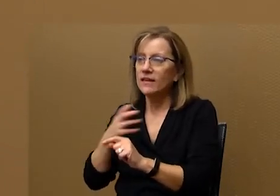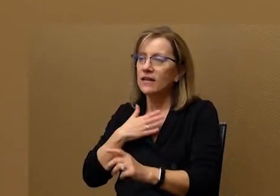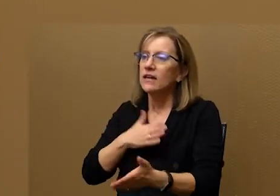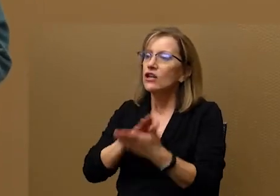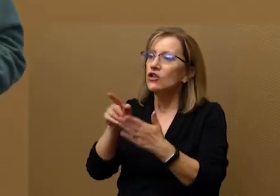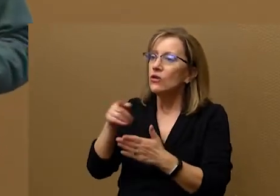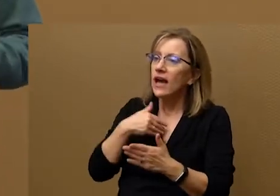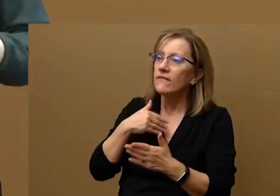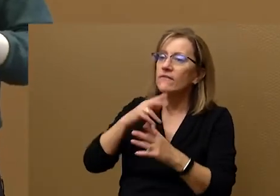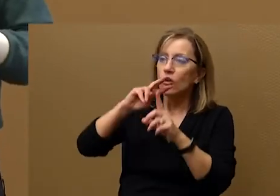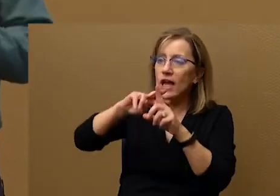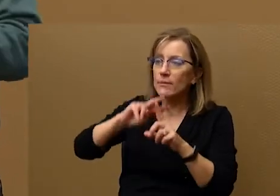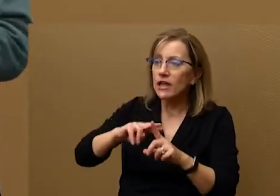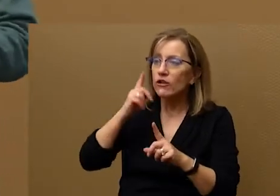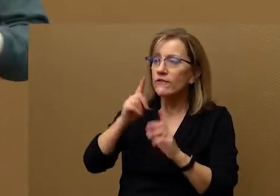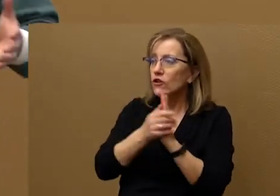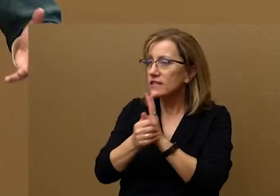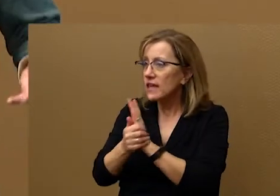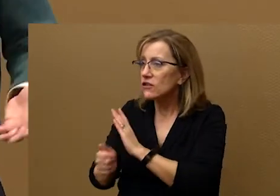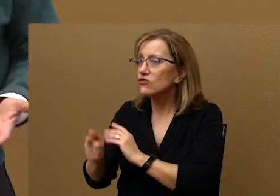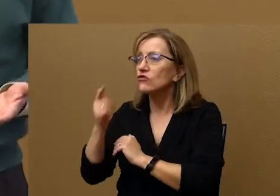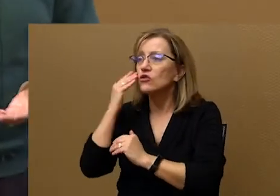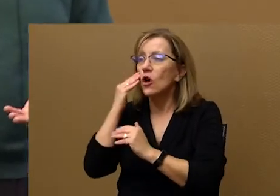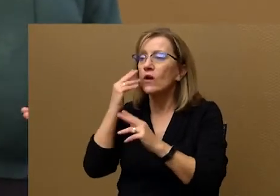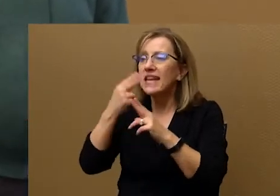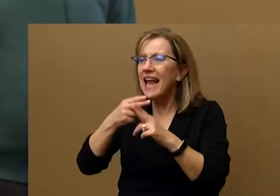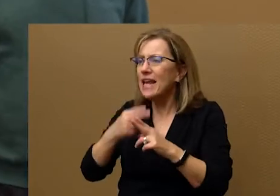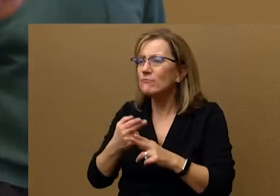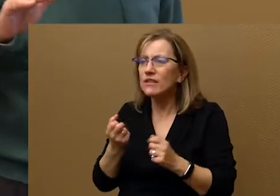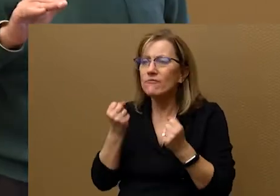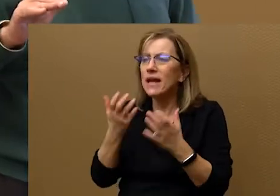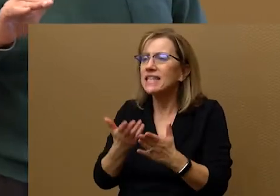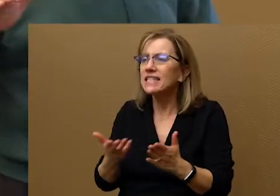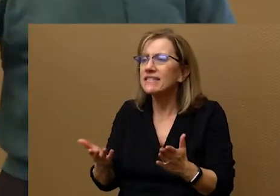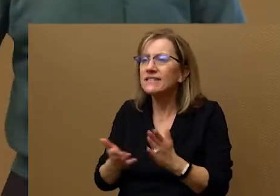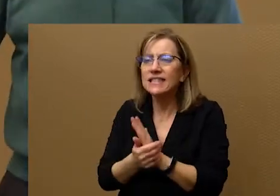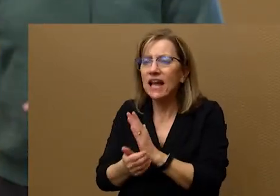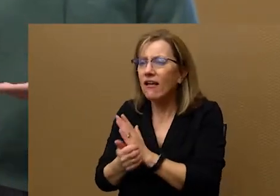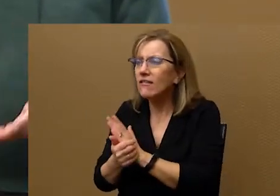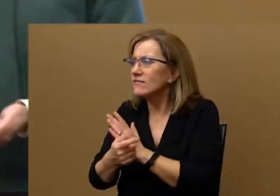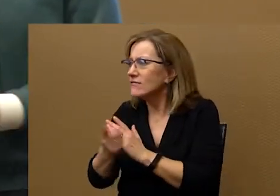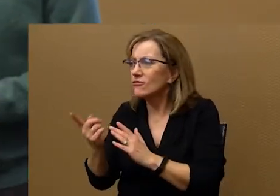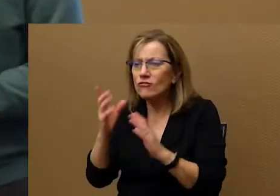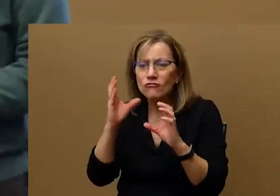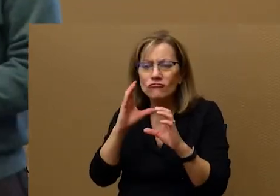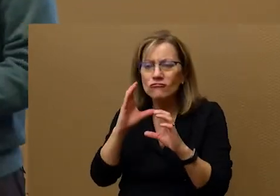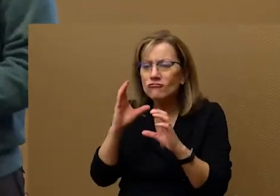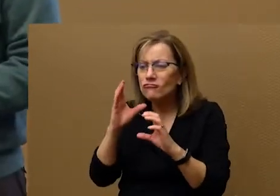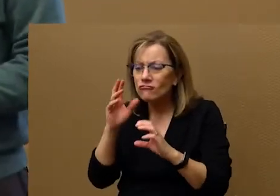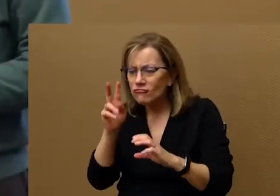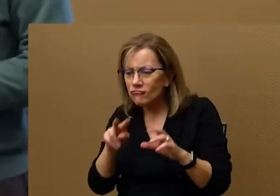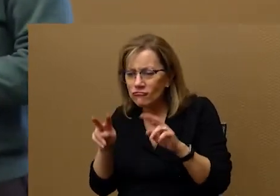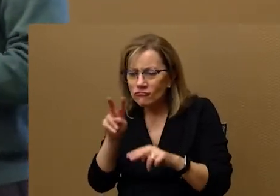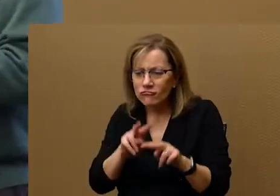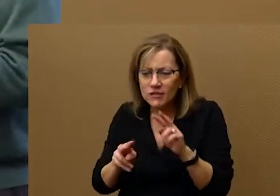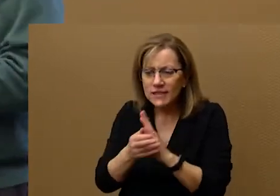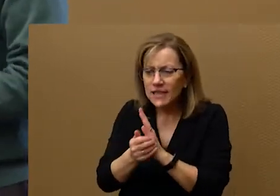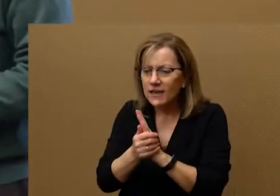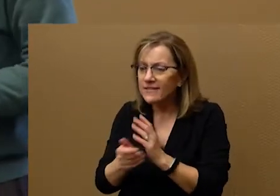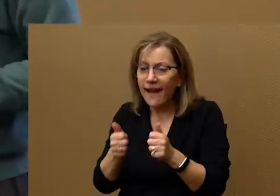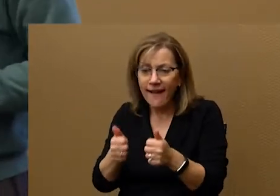my approach is if you have a vocabulary for skills, you know the names of lots of skills, you